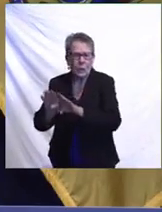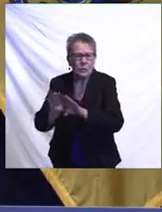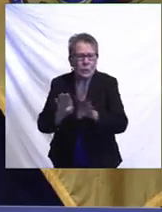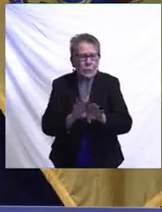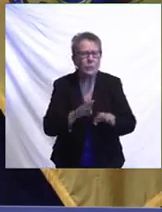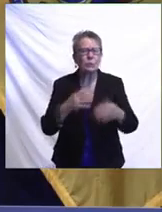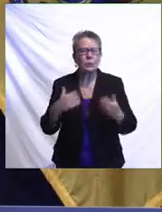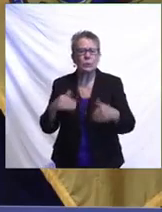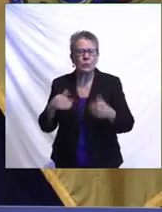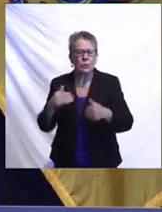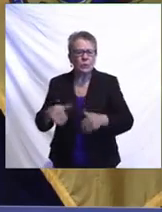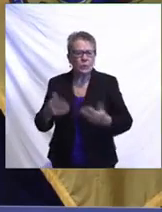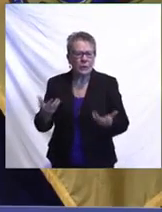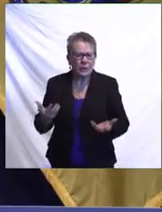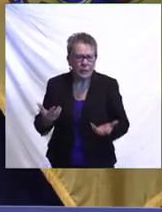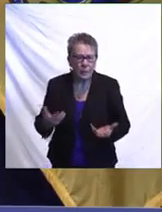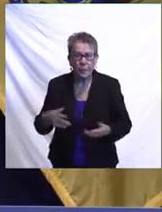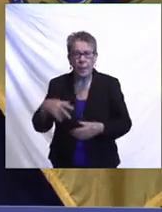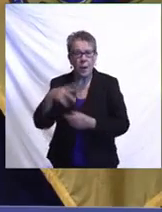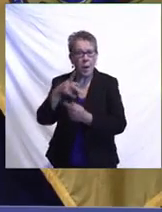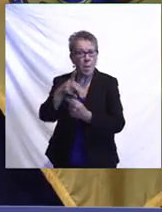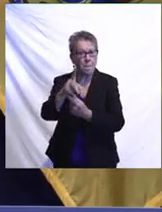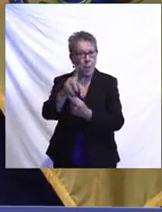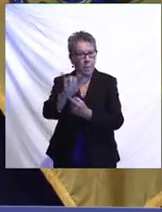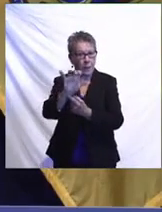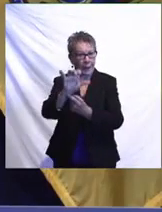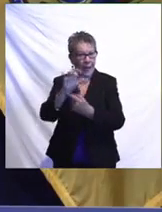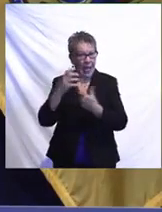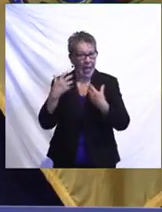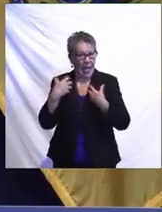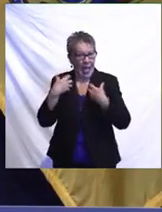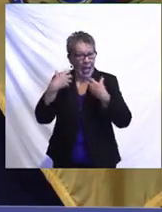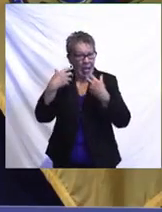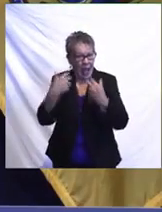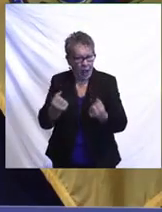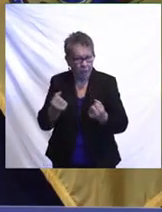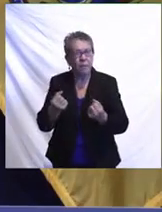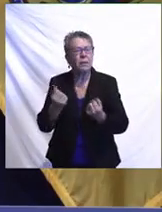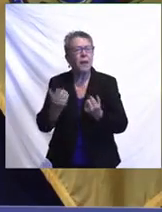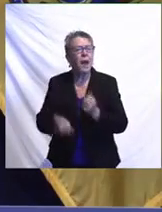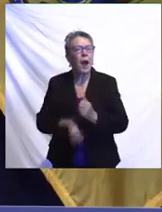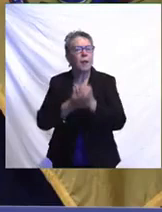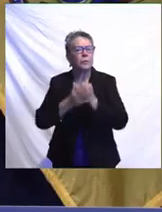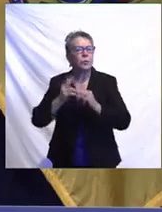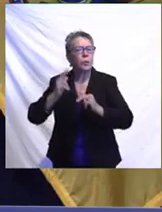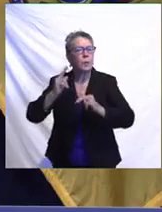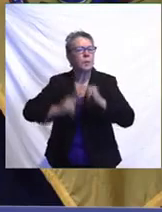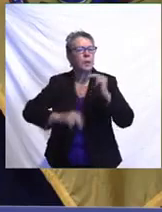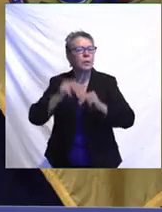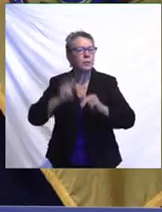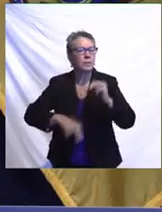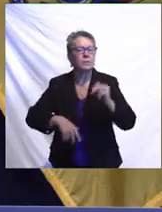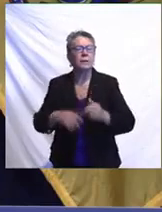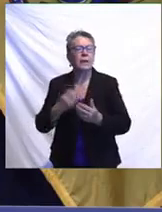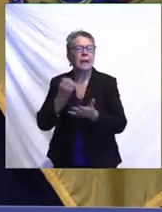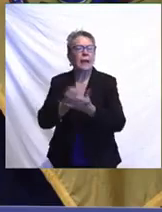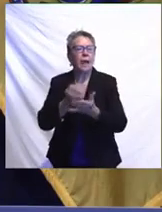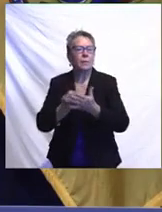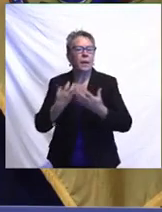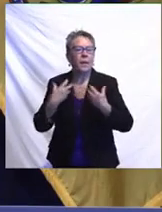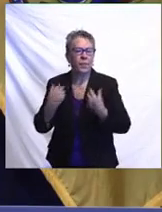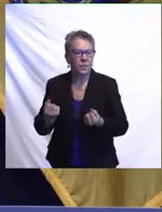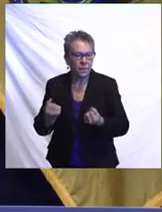minus with a similar amount of intensity as we did it, you see a similar result. I have every